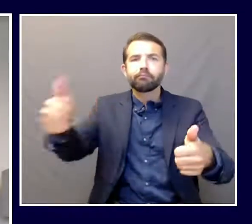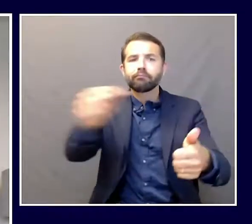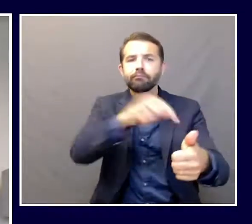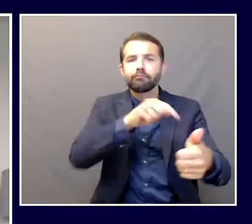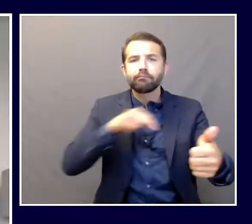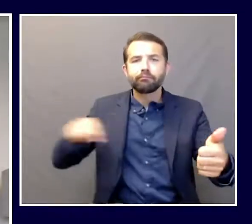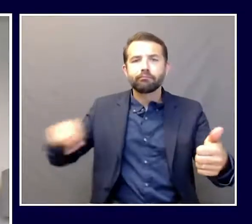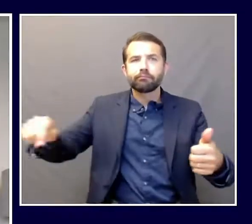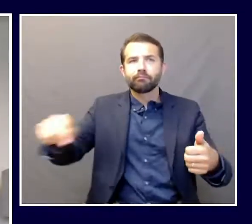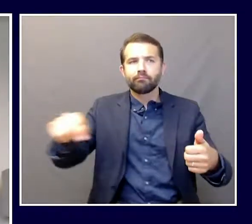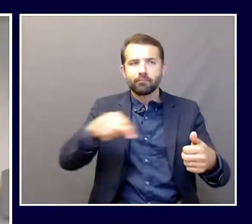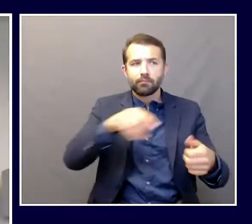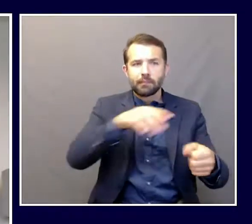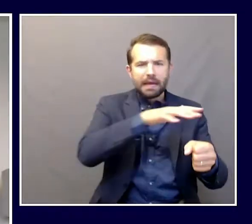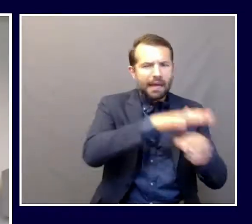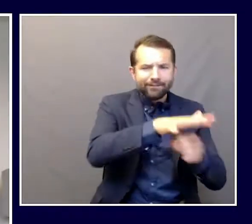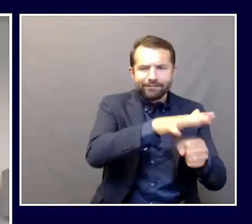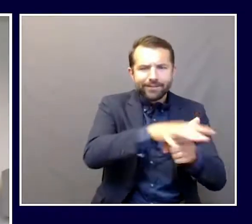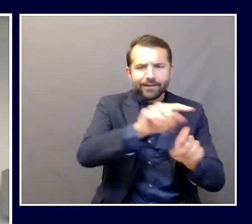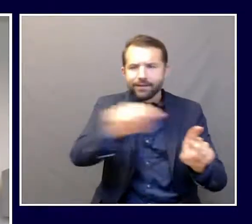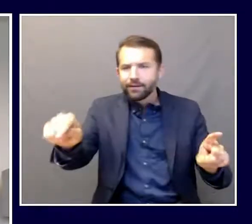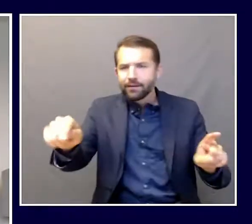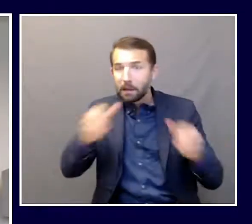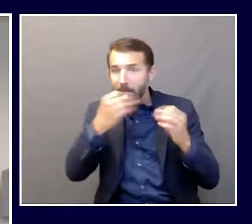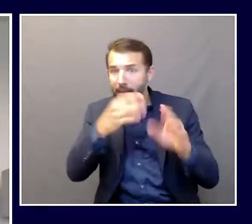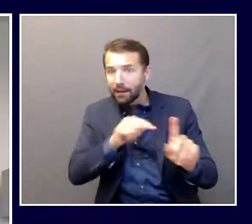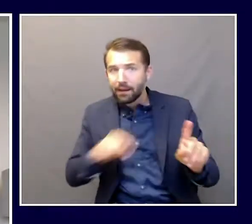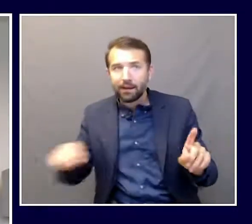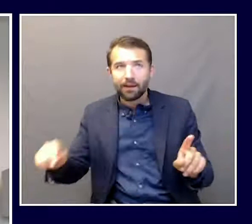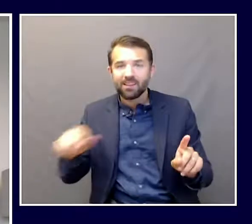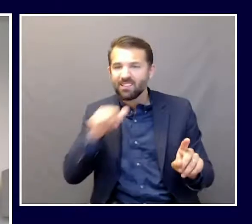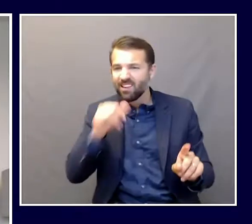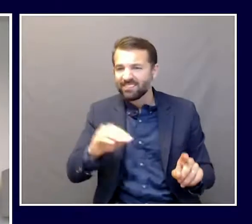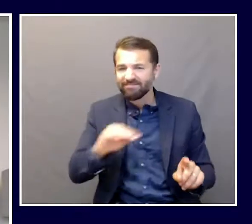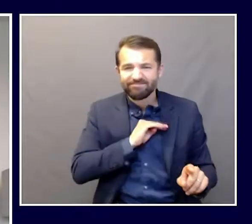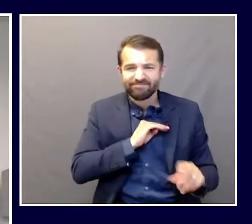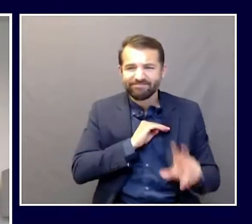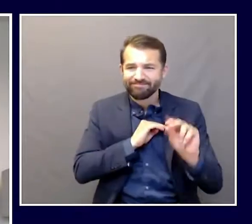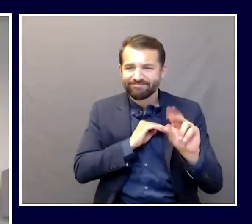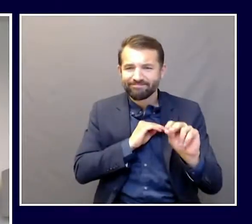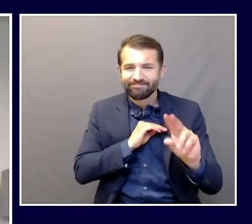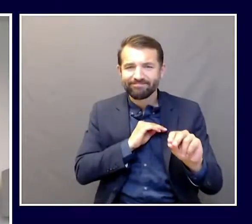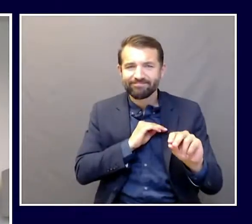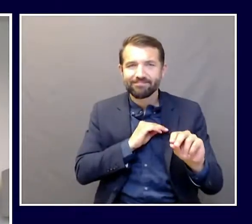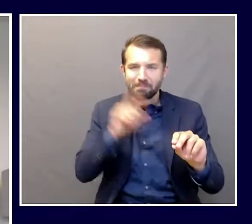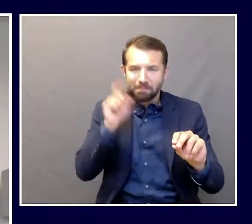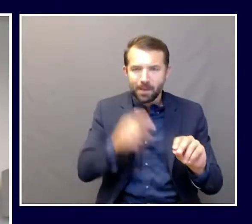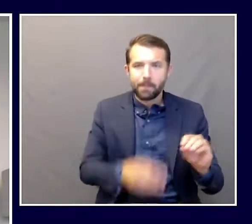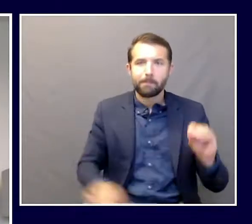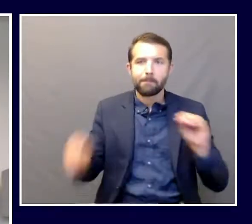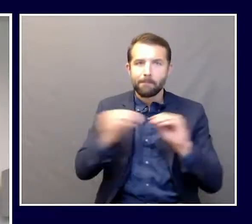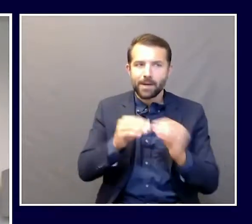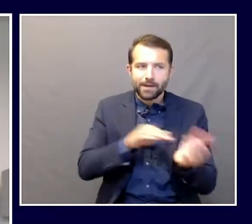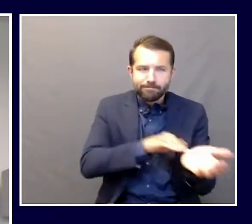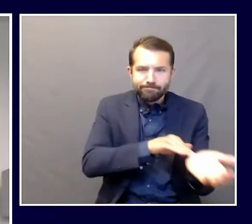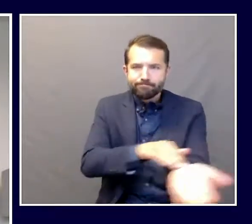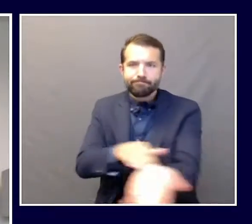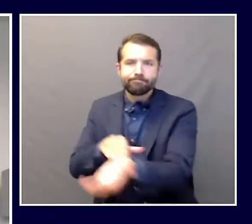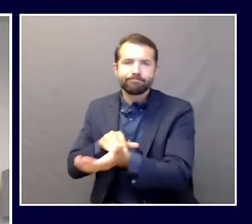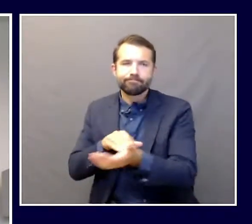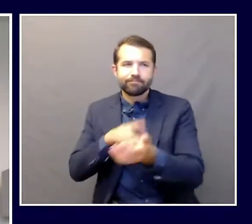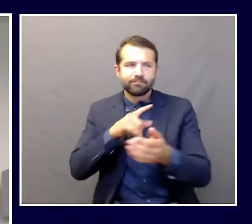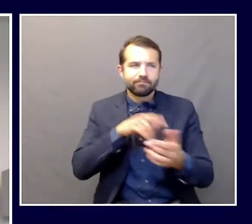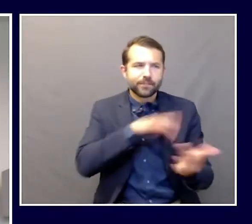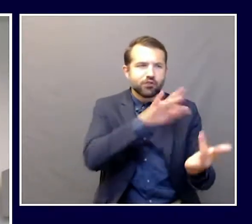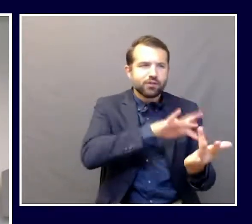map. And I have a sense, Kevin, or I'm interested in an additional hypothesis, which is that social